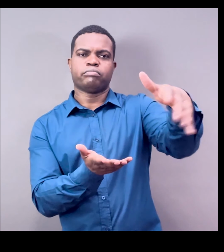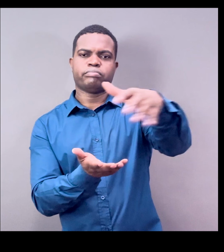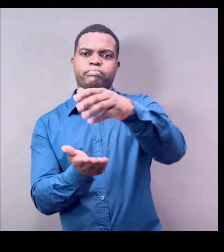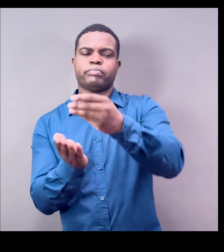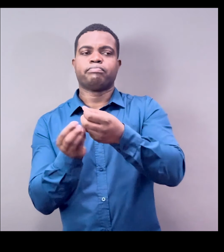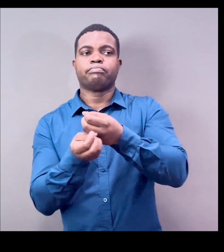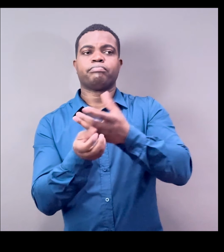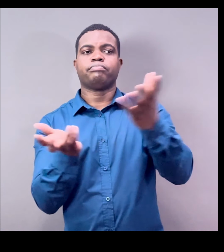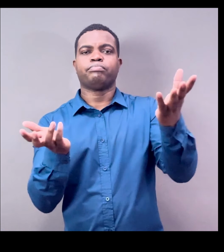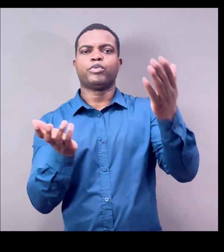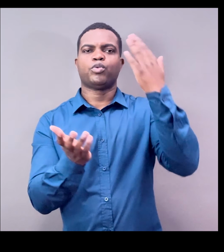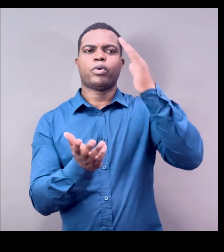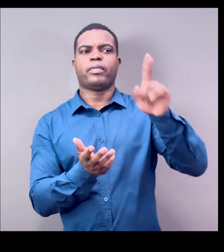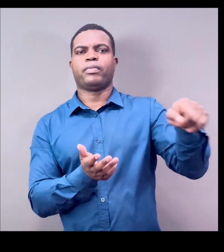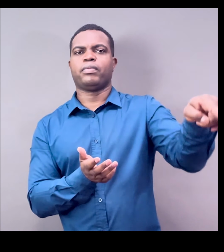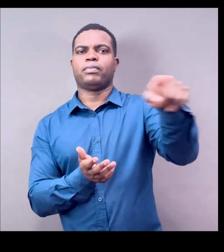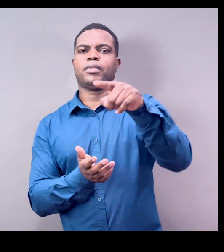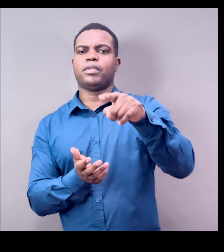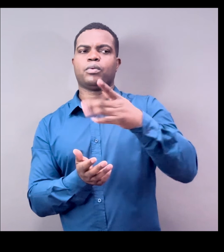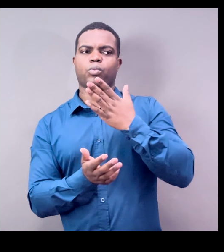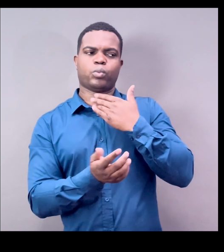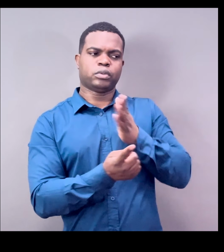can't just